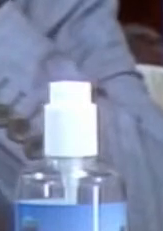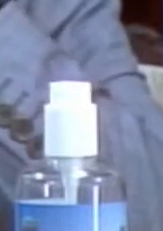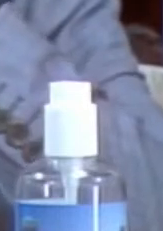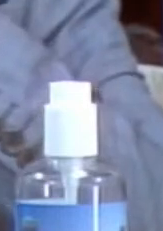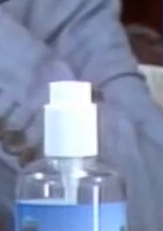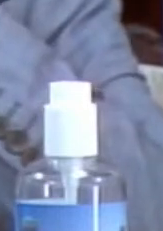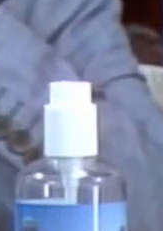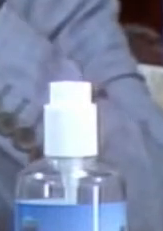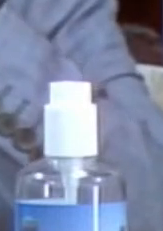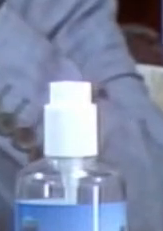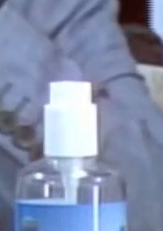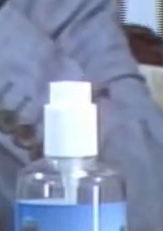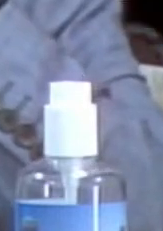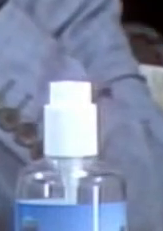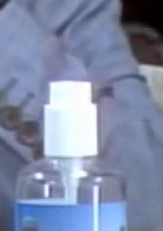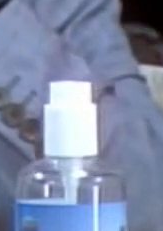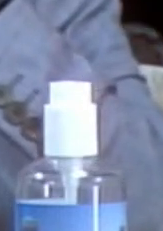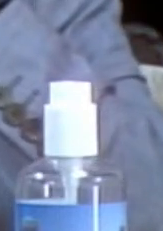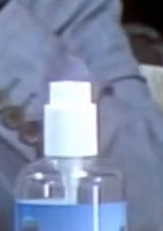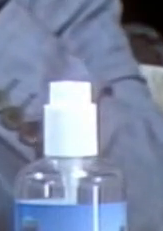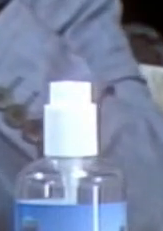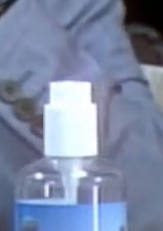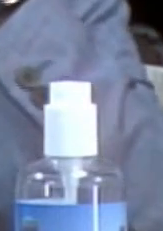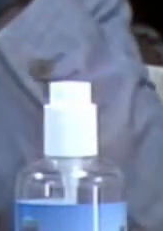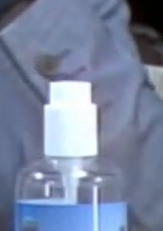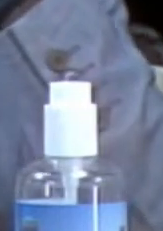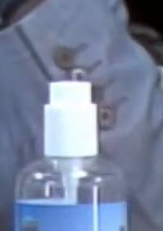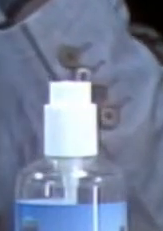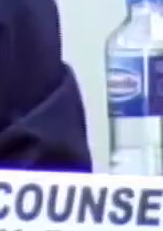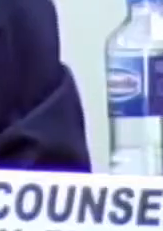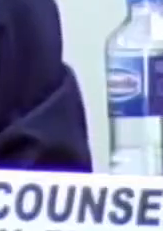Welcome back from the lunch break. Council, we may continue, please.